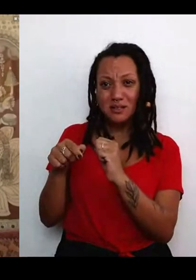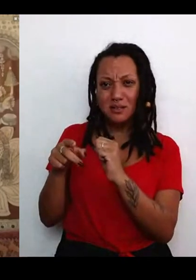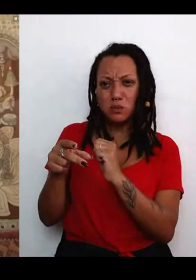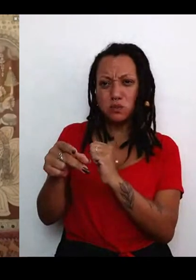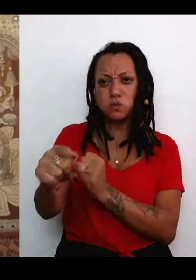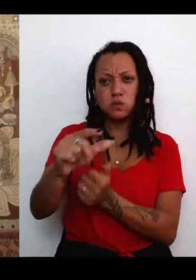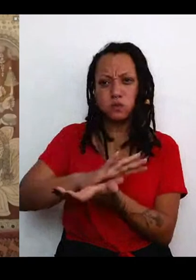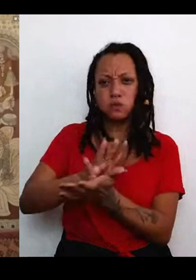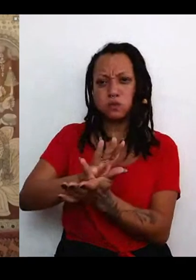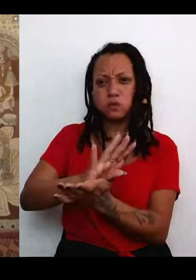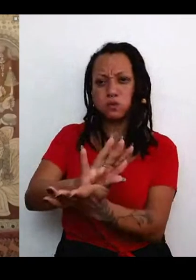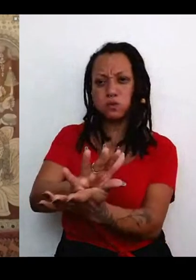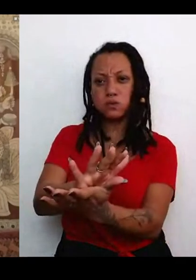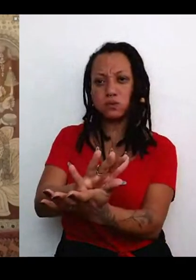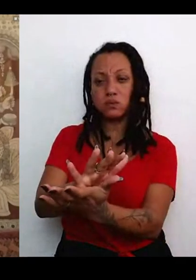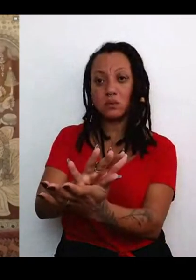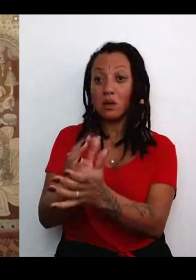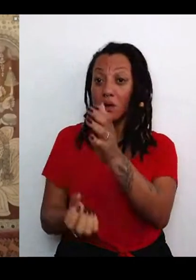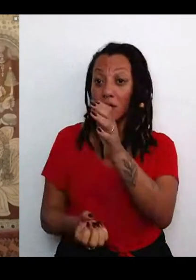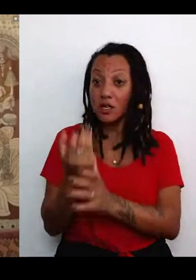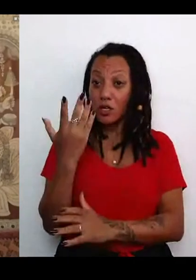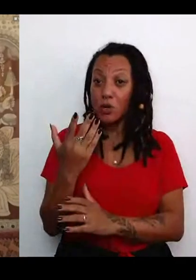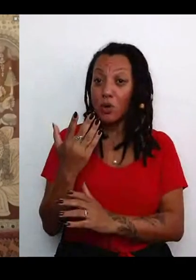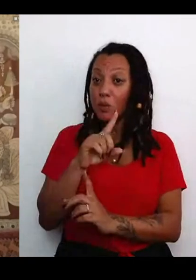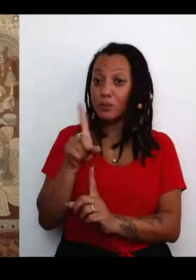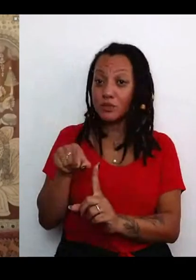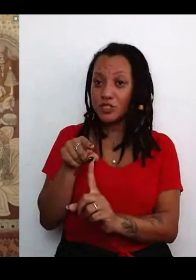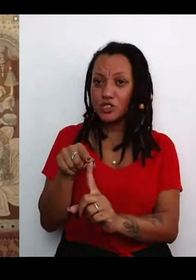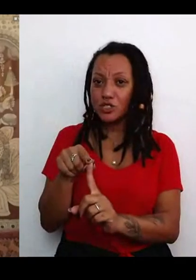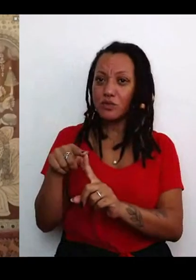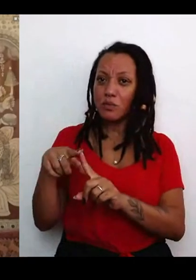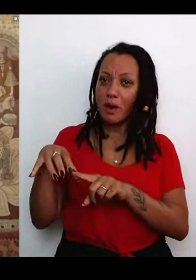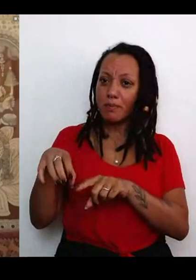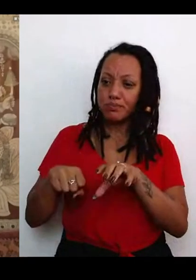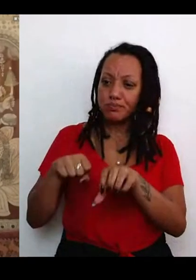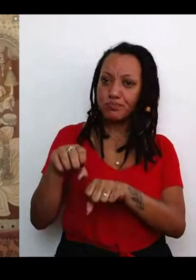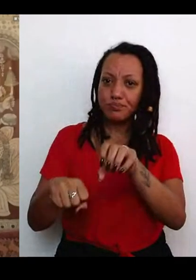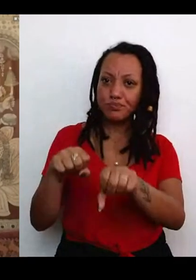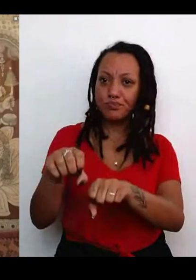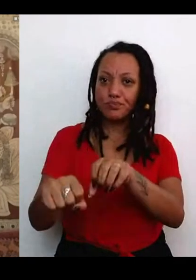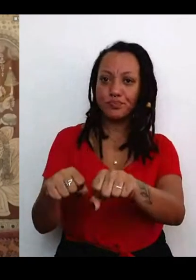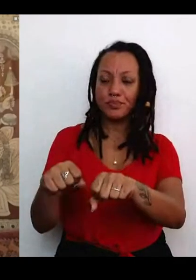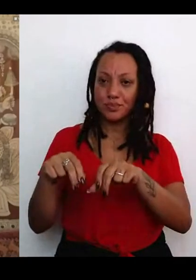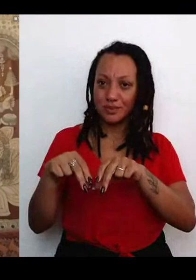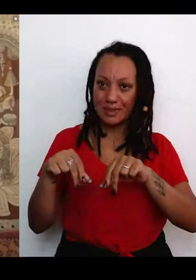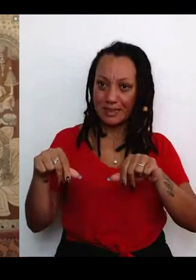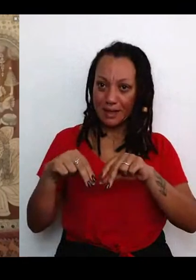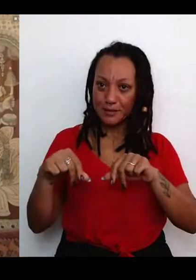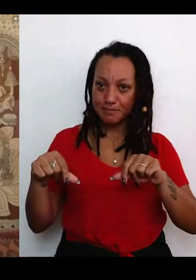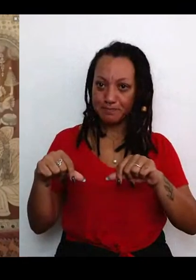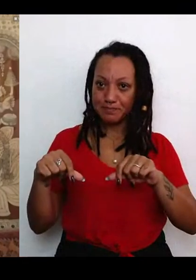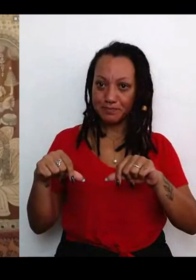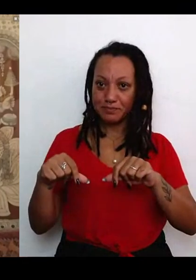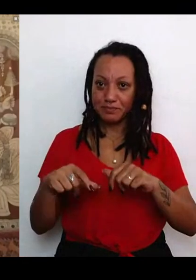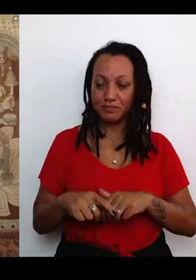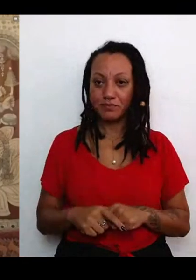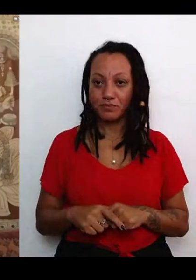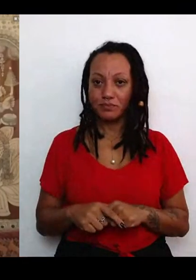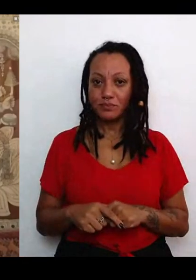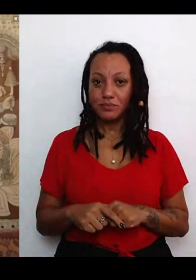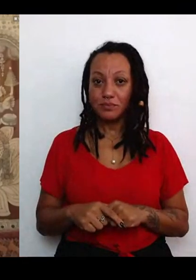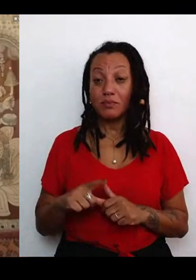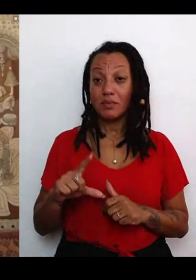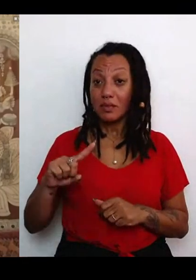and then the British Empire East India Company ruled us for 200 years devastated us transferred 45 trillion dollars of